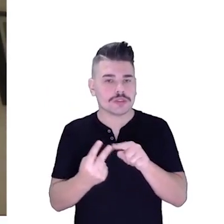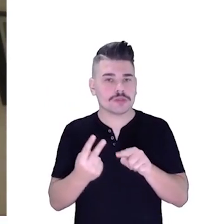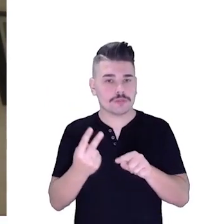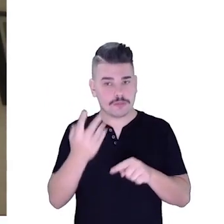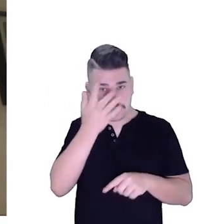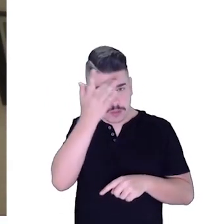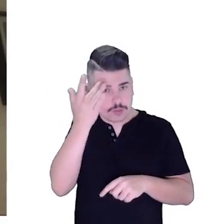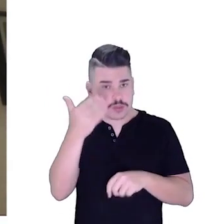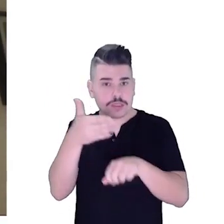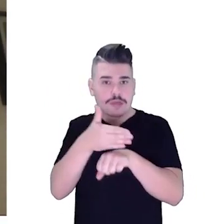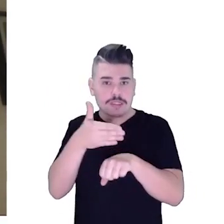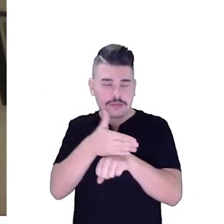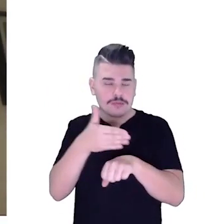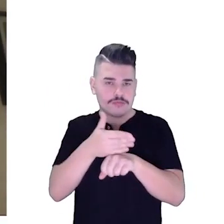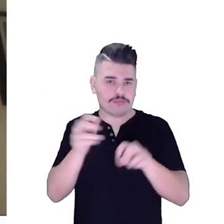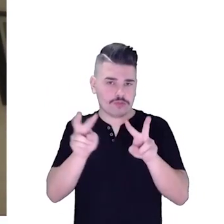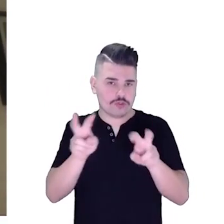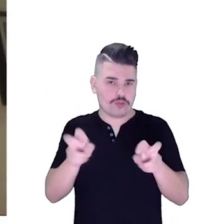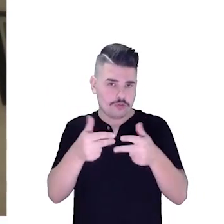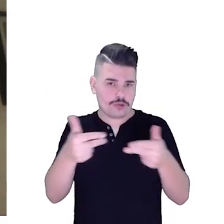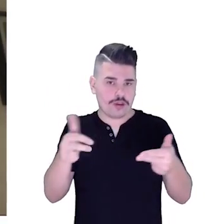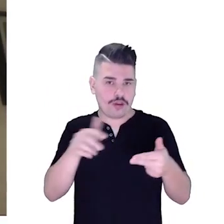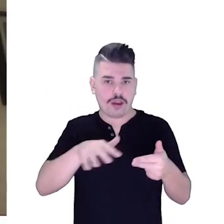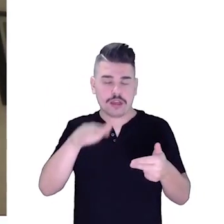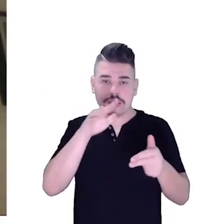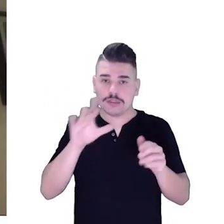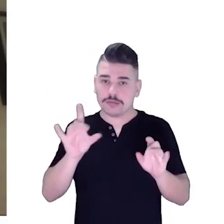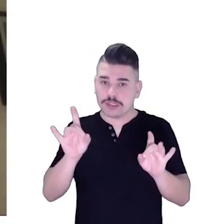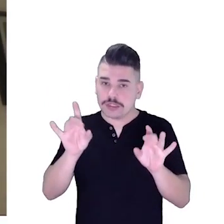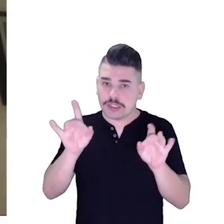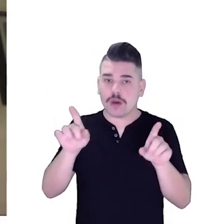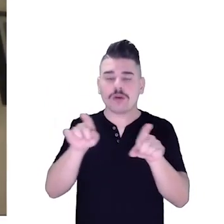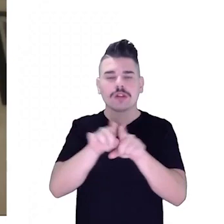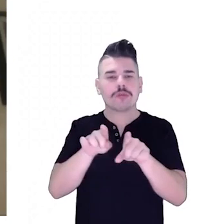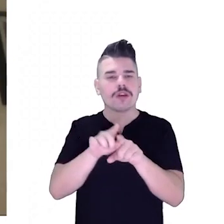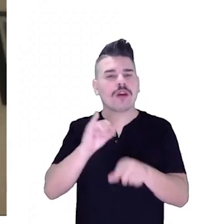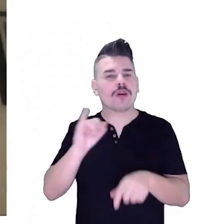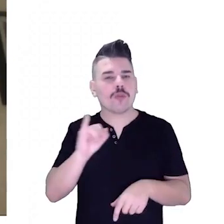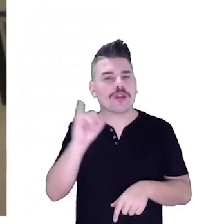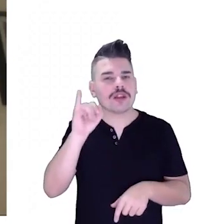a importância, né, de duas das participantes, em especial